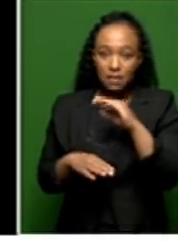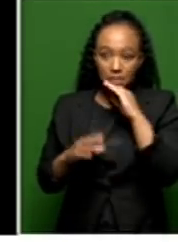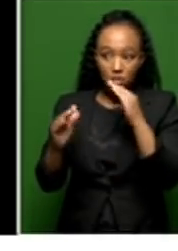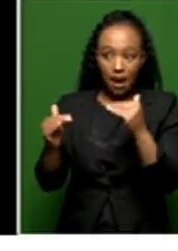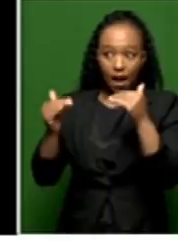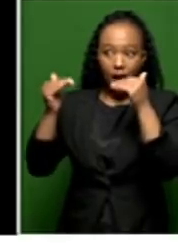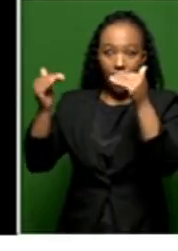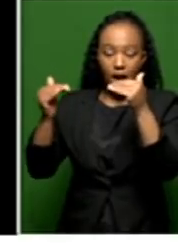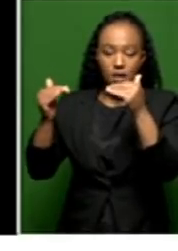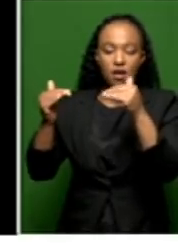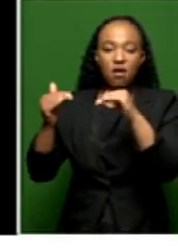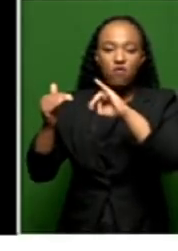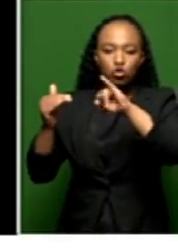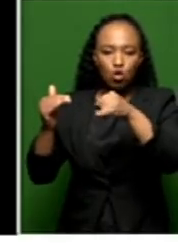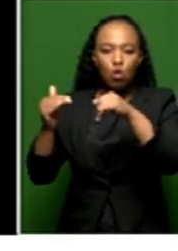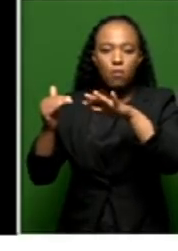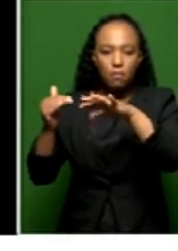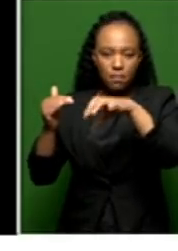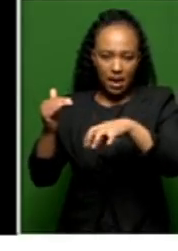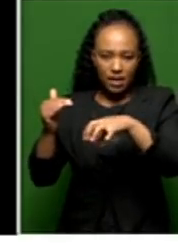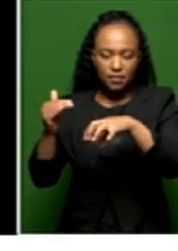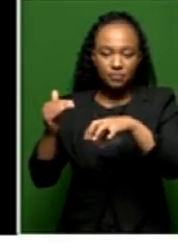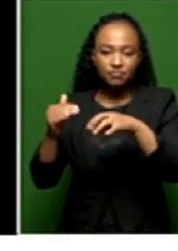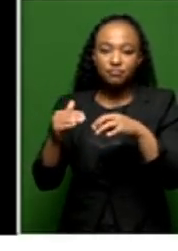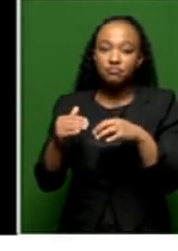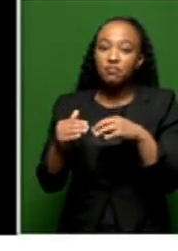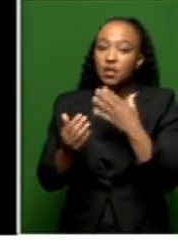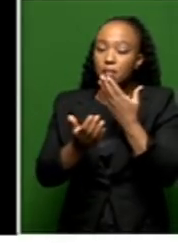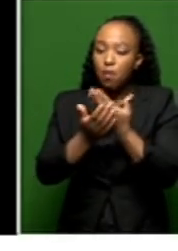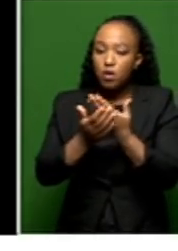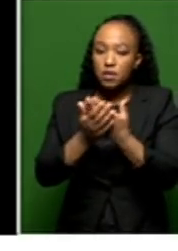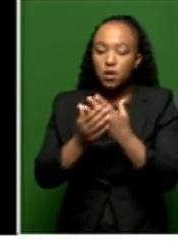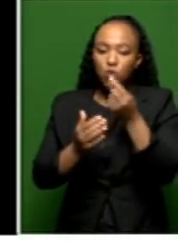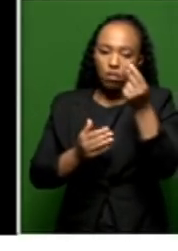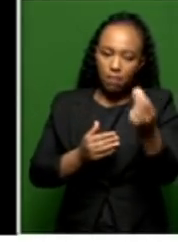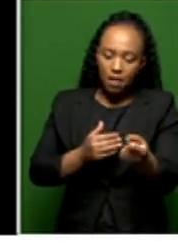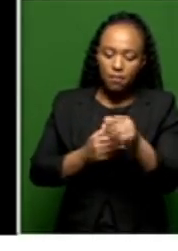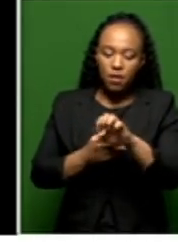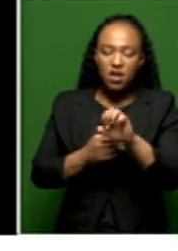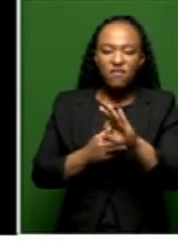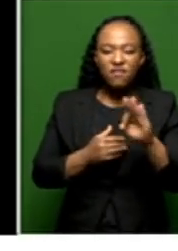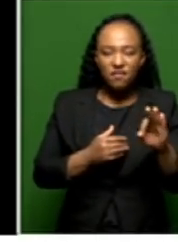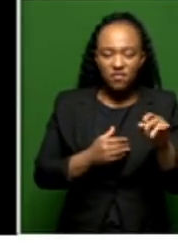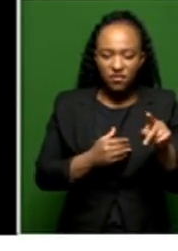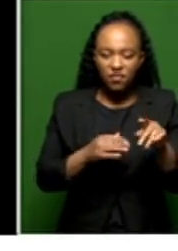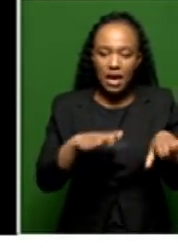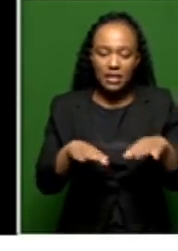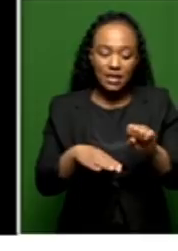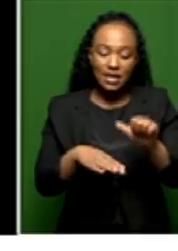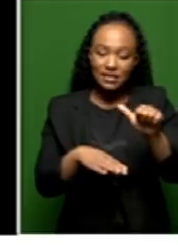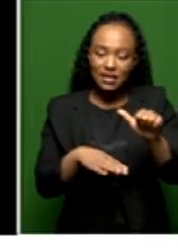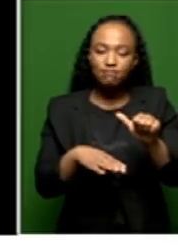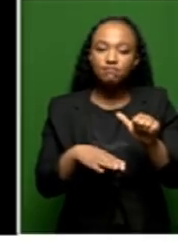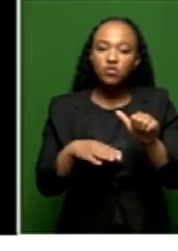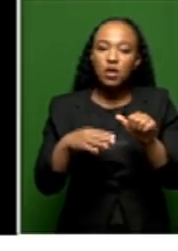for Johannesburg. With ANC dropping... In fact, it would be higher than the EFF. So Action SA, according to your projections,